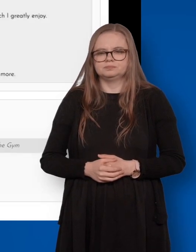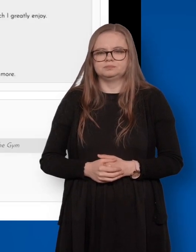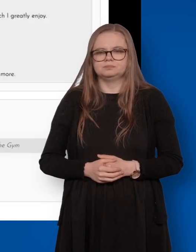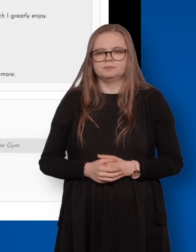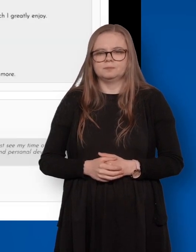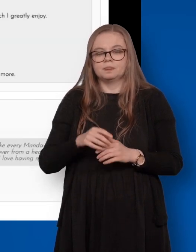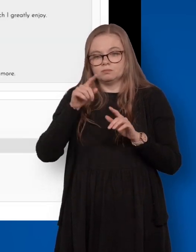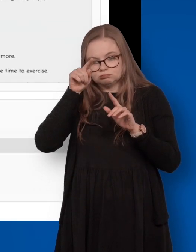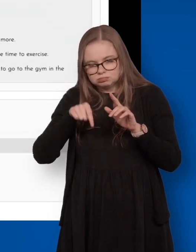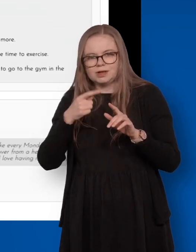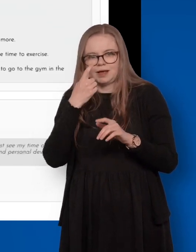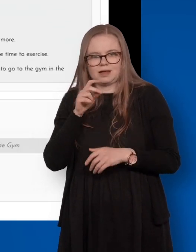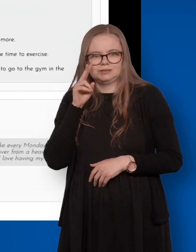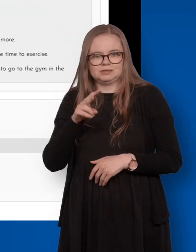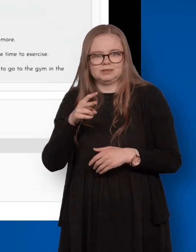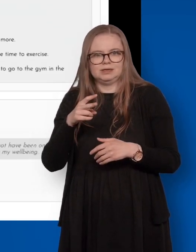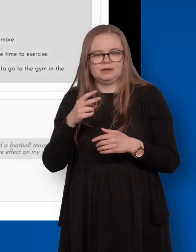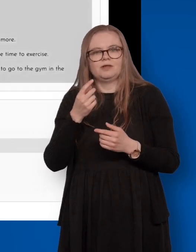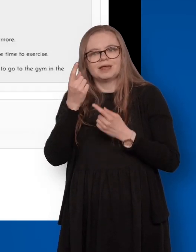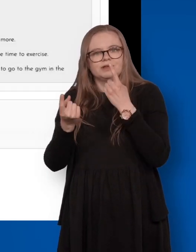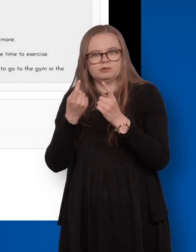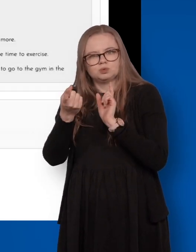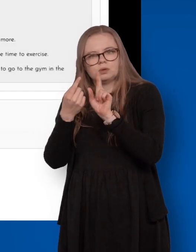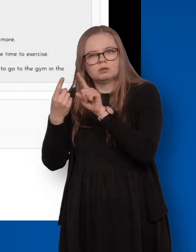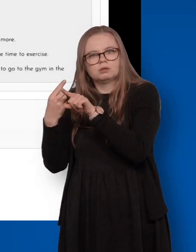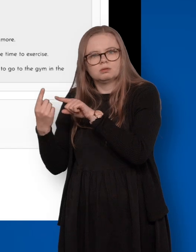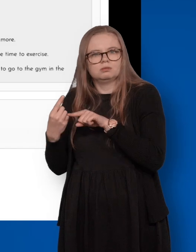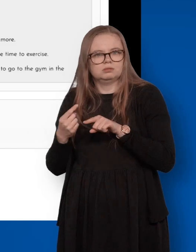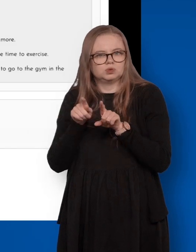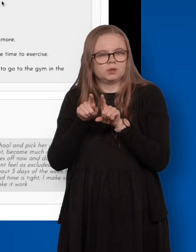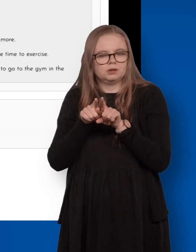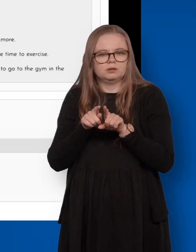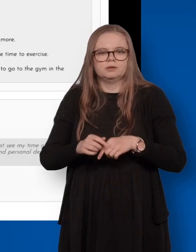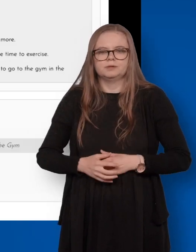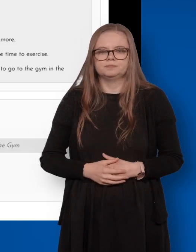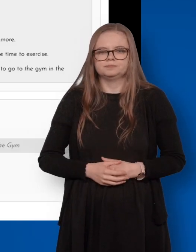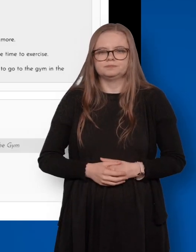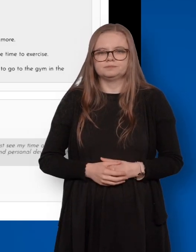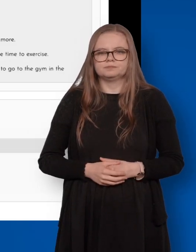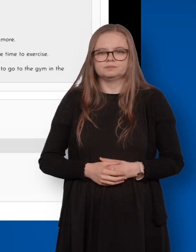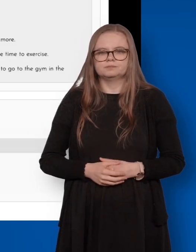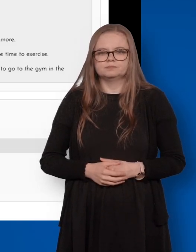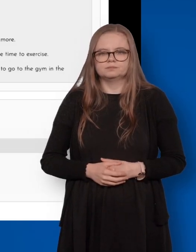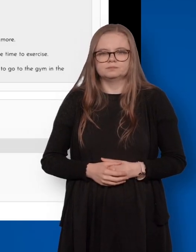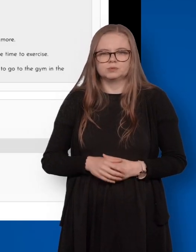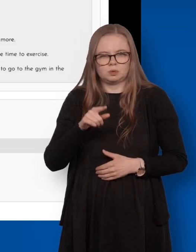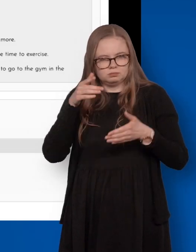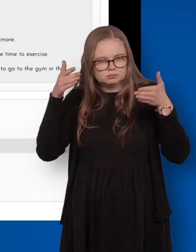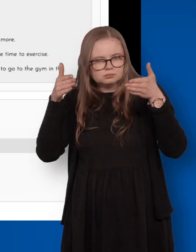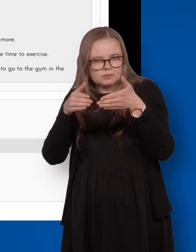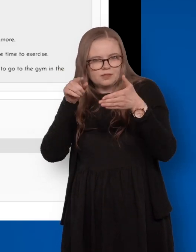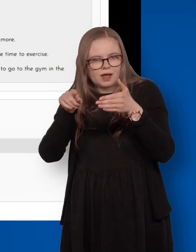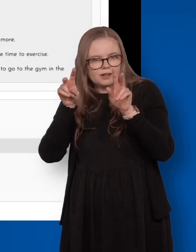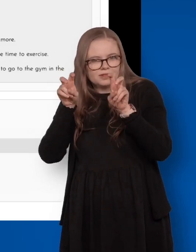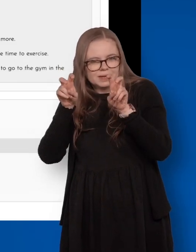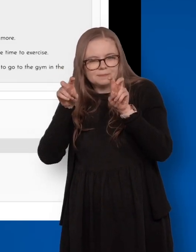actually see the individual statements here as well. And if I actually zoom in on this cluster, you'll see that as I'm well, actually, this you probably